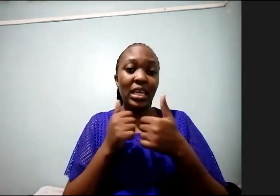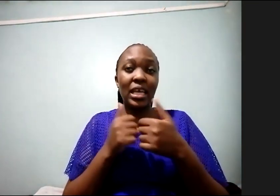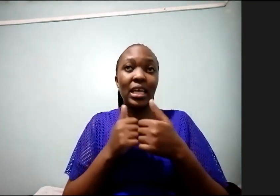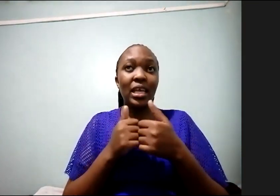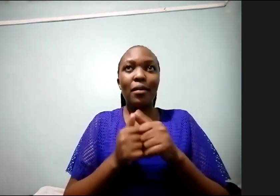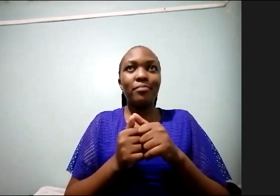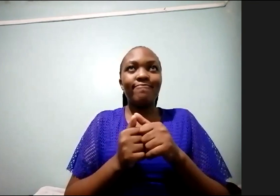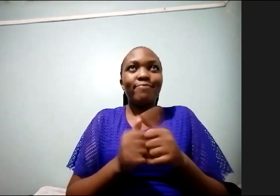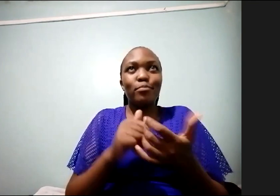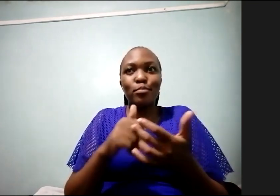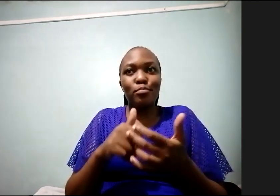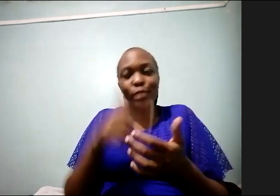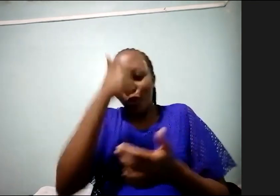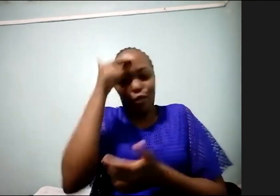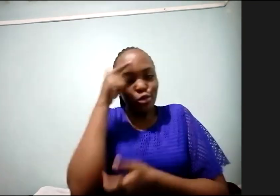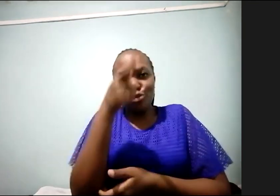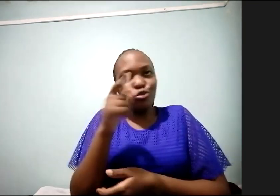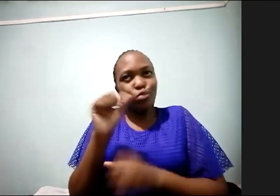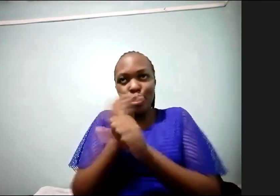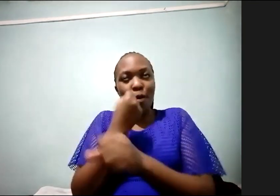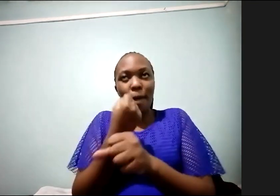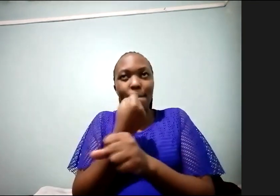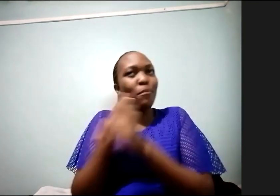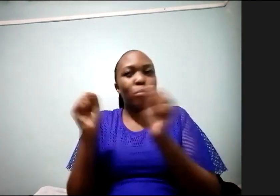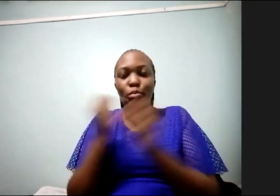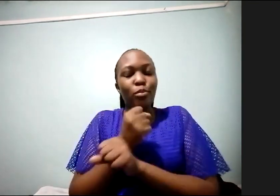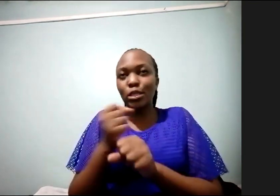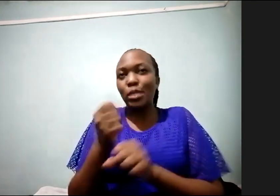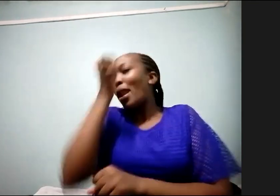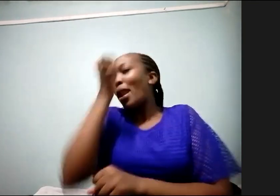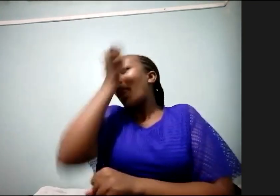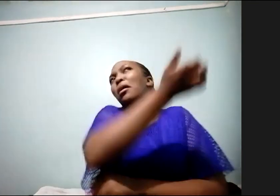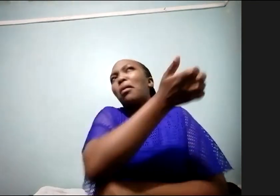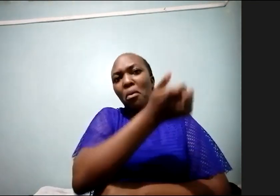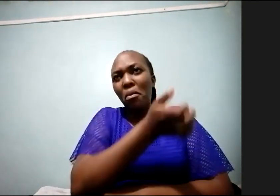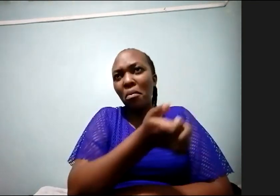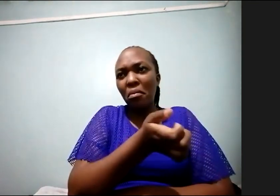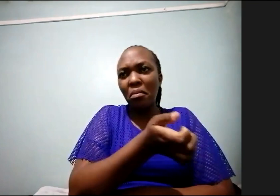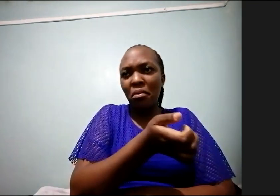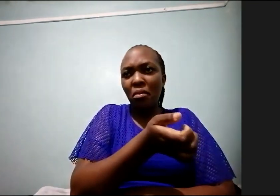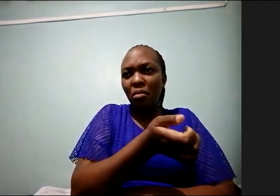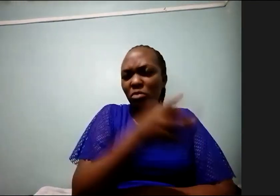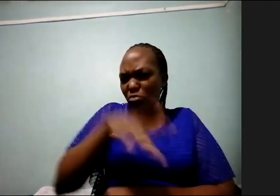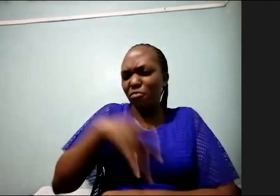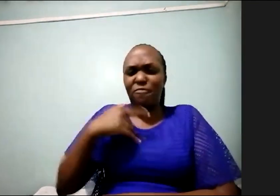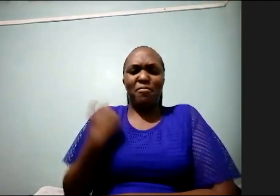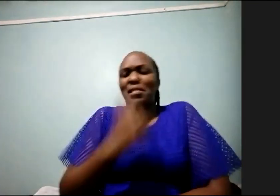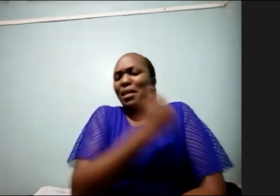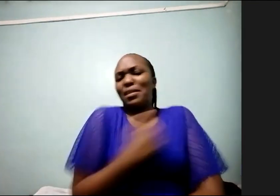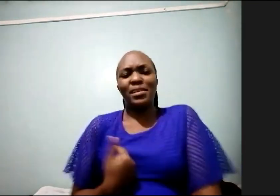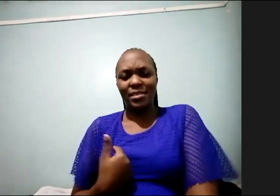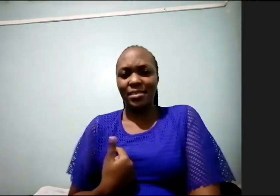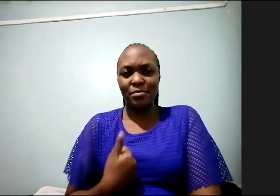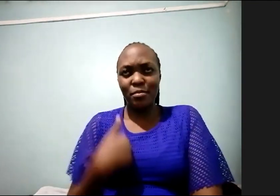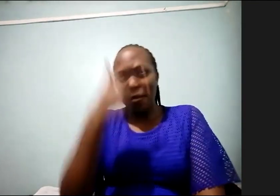just have some savings and you've been told someone is dying in the village having swallowed a broom. That guilt